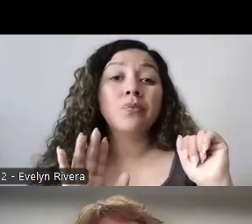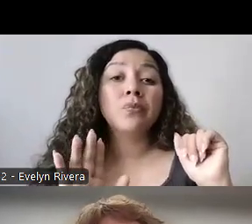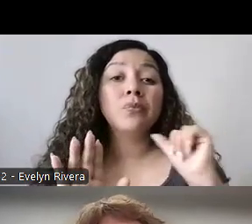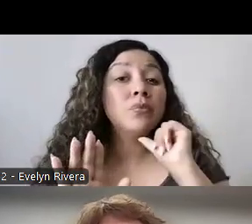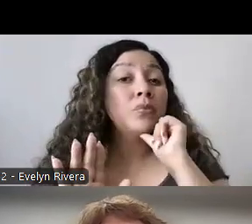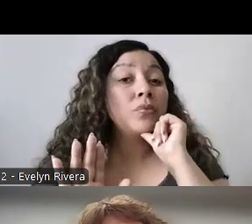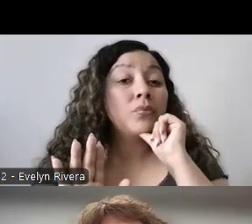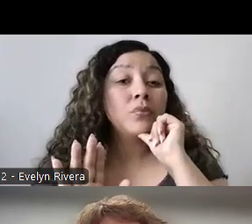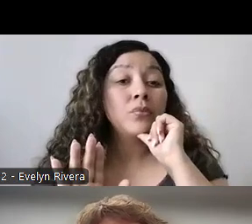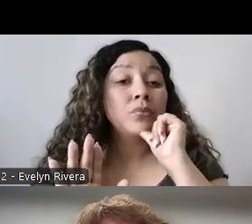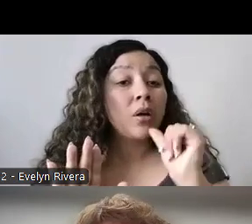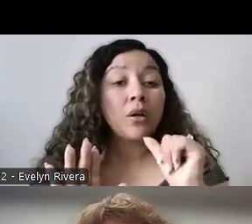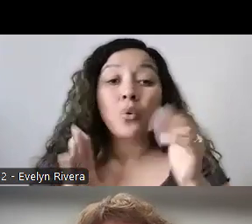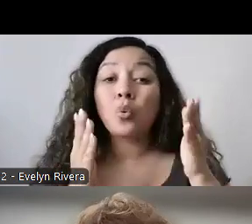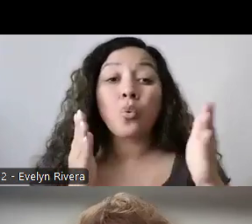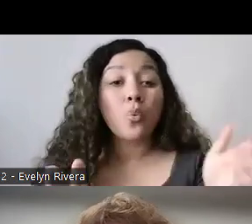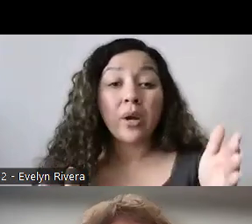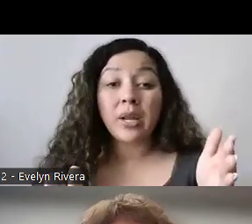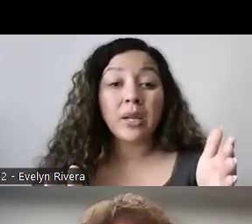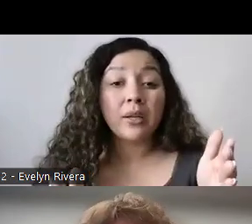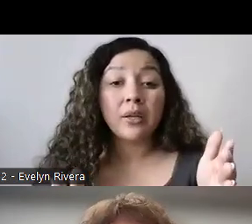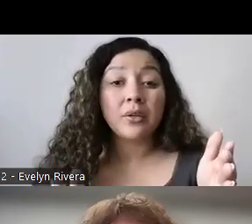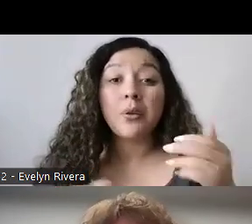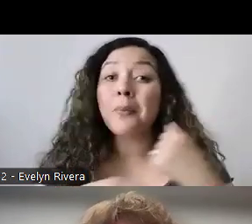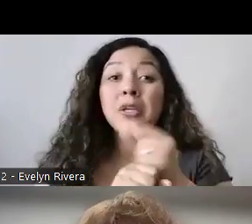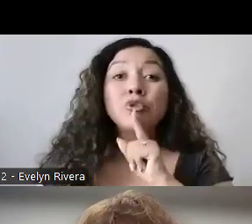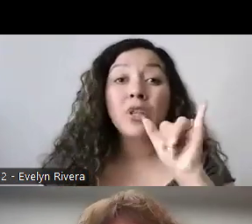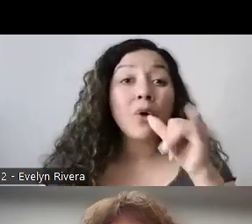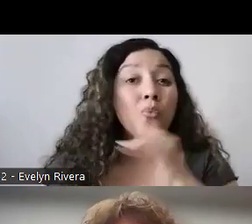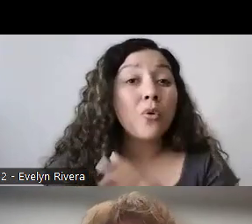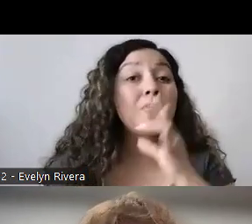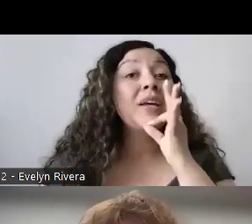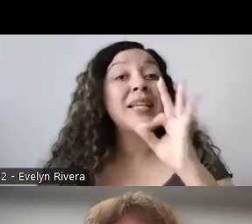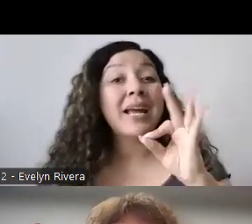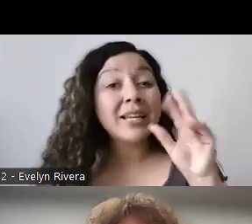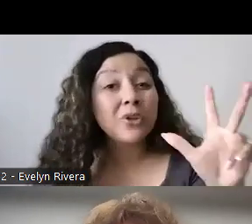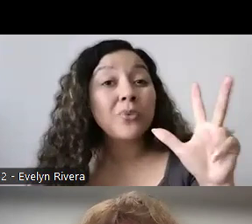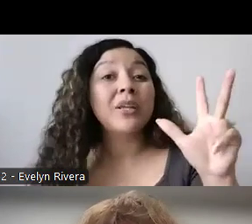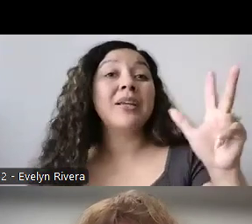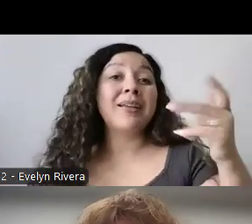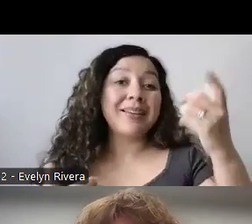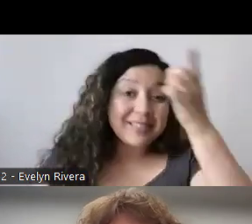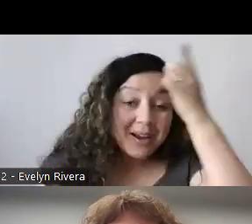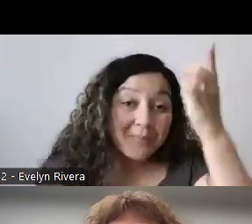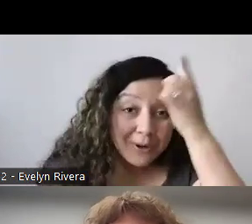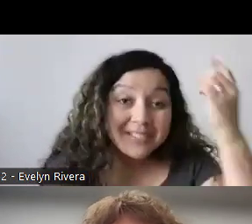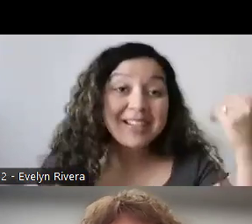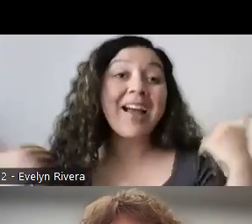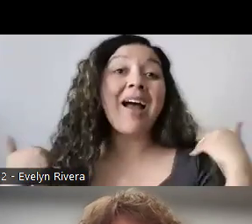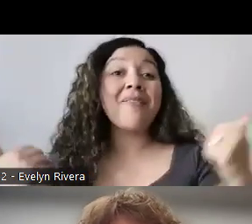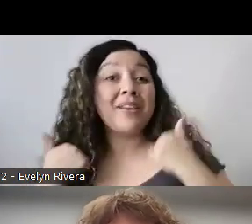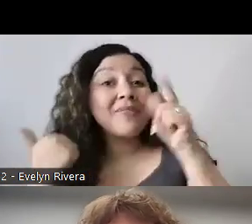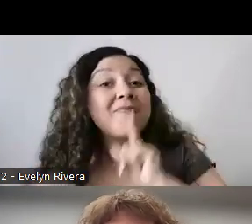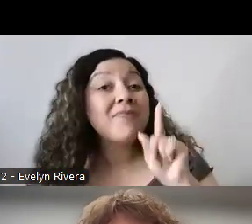a mechanism to make sure that this woman, who was 93, diagnosed with dementia, living alone in the mountains, was